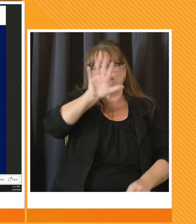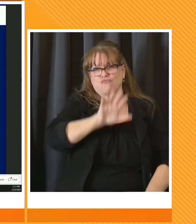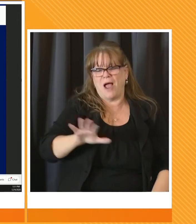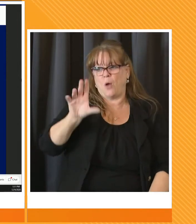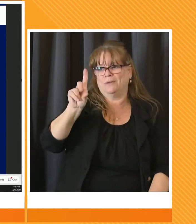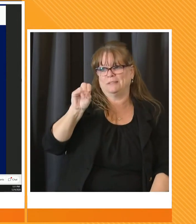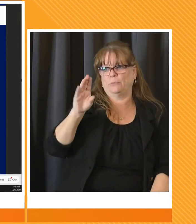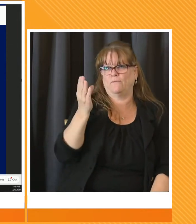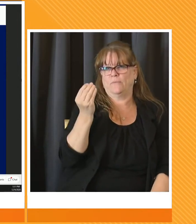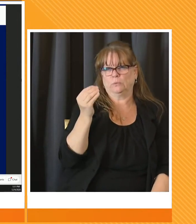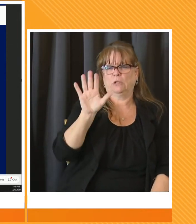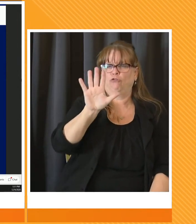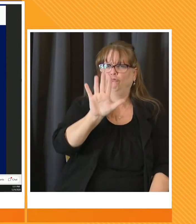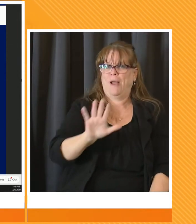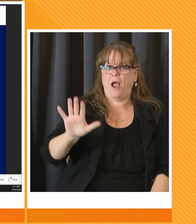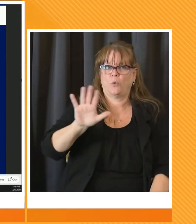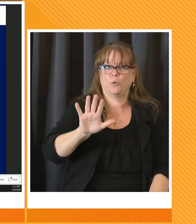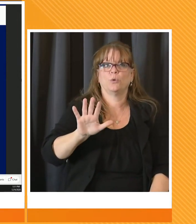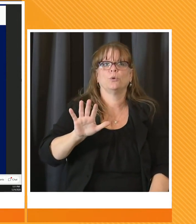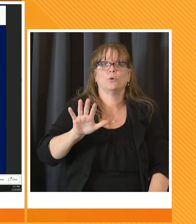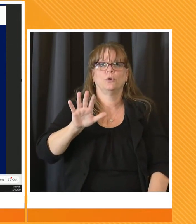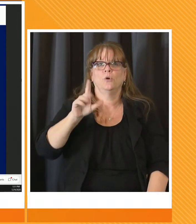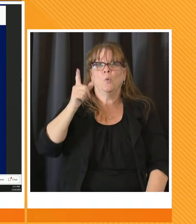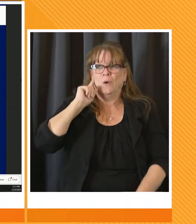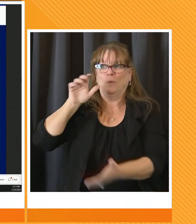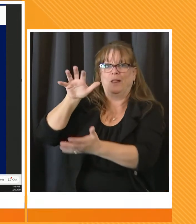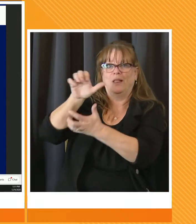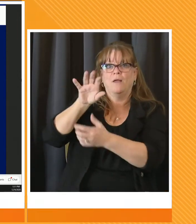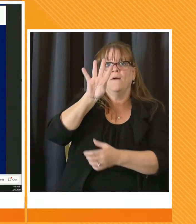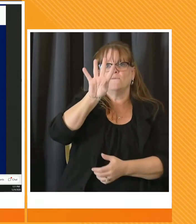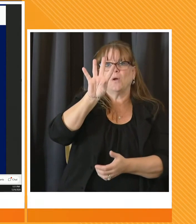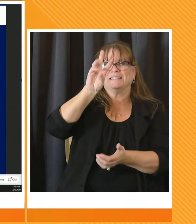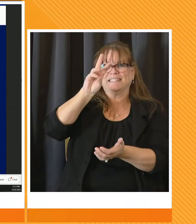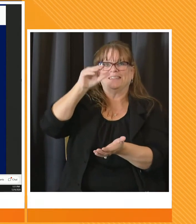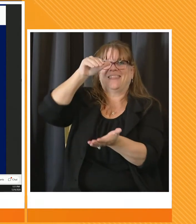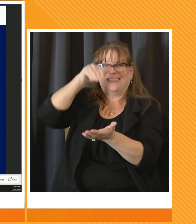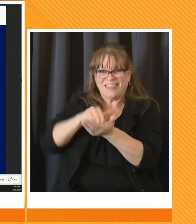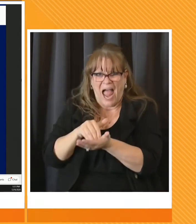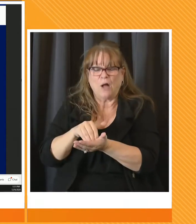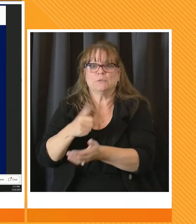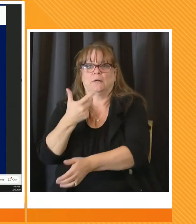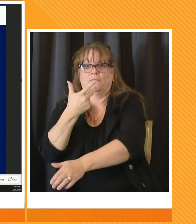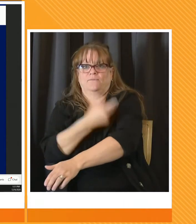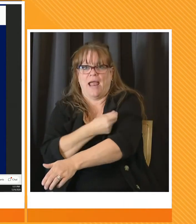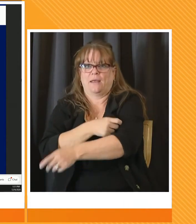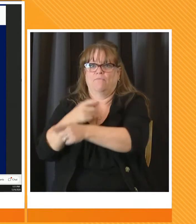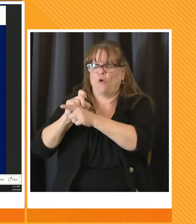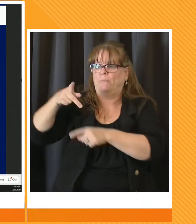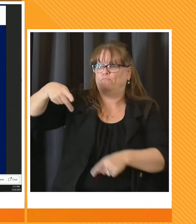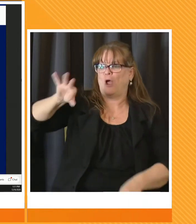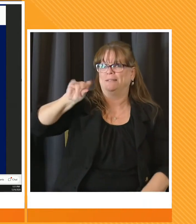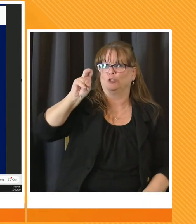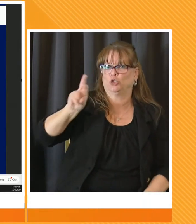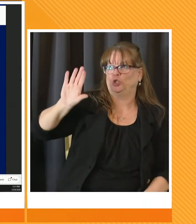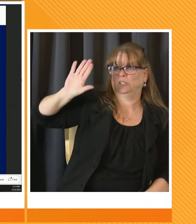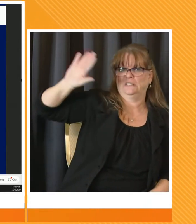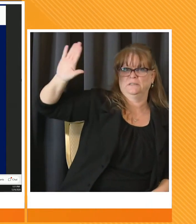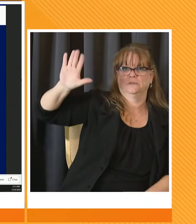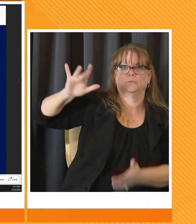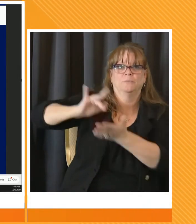46,800 doses. And this map shows where the initial distribution will go, and then where it will